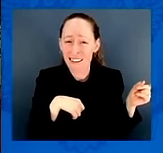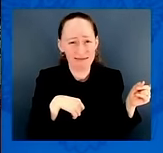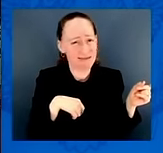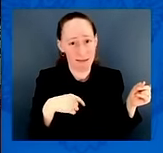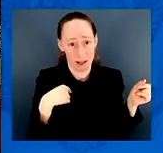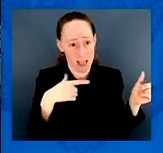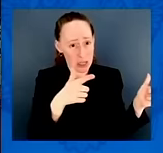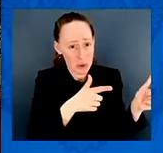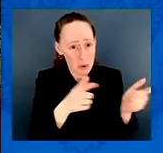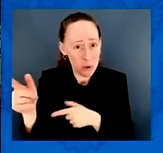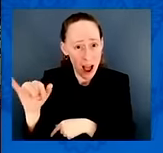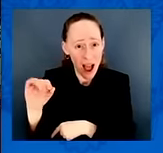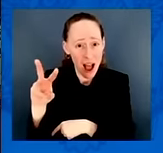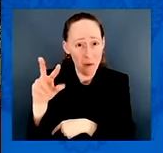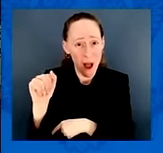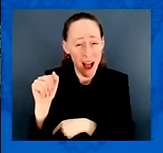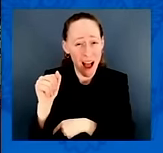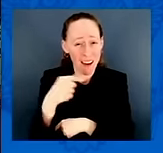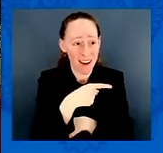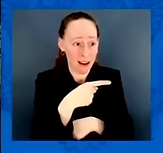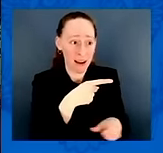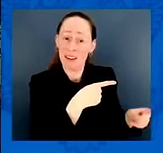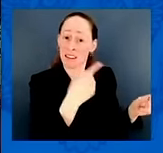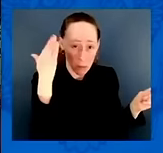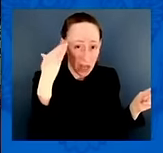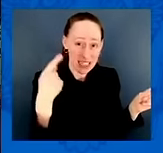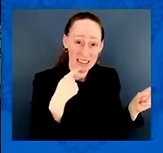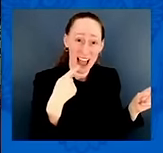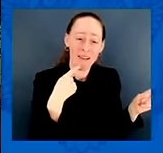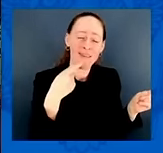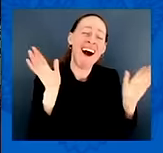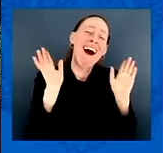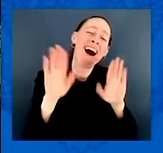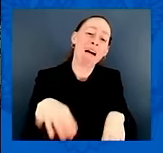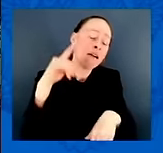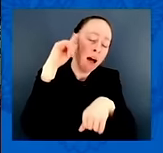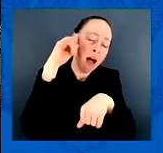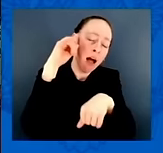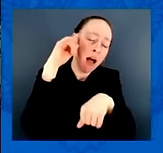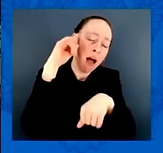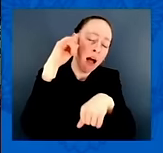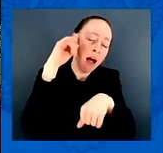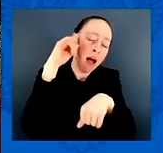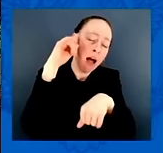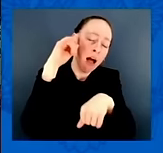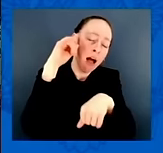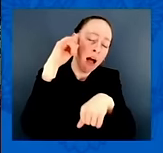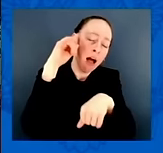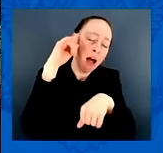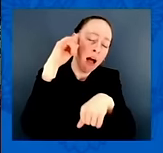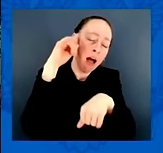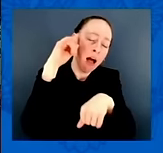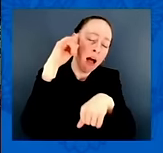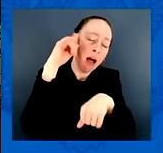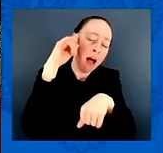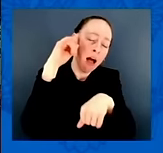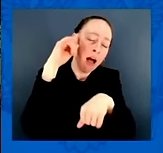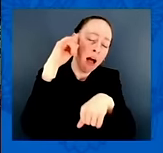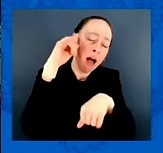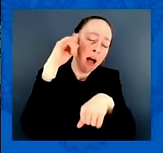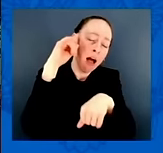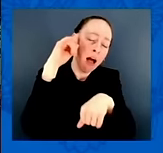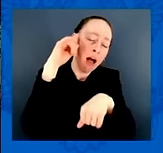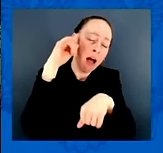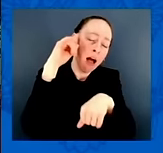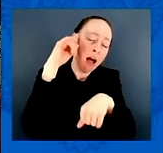it. There's his quote, just get over it. I promise you, he is mischaracterizing what was said,